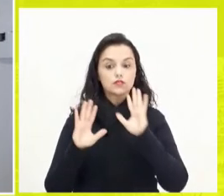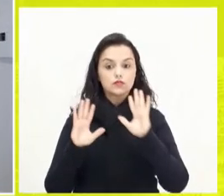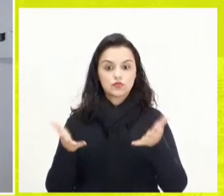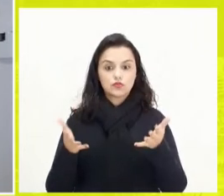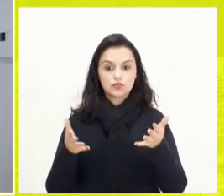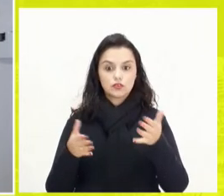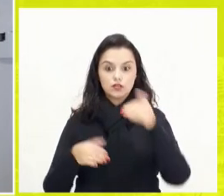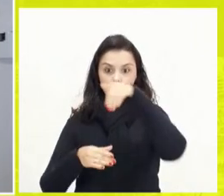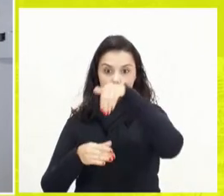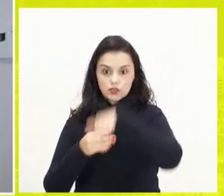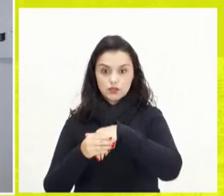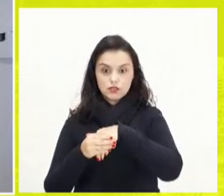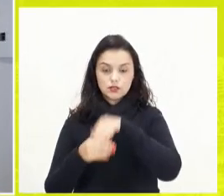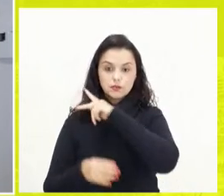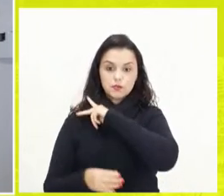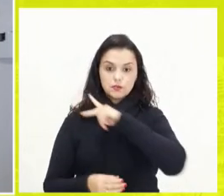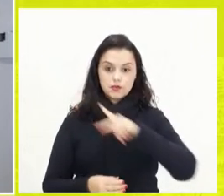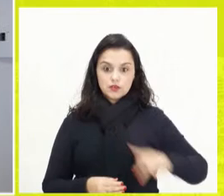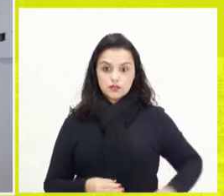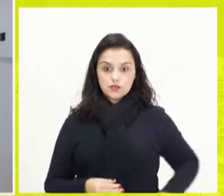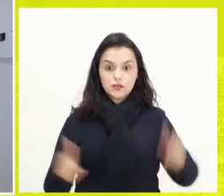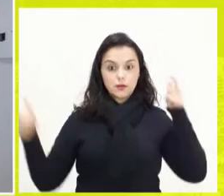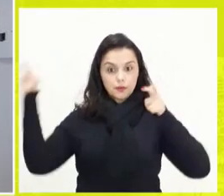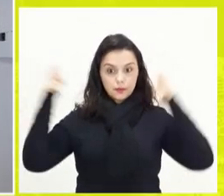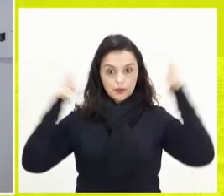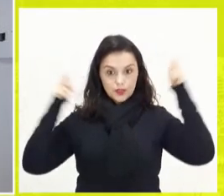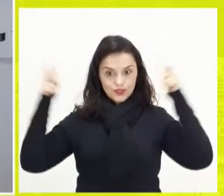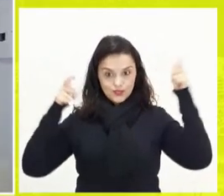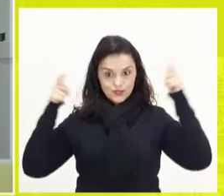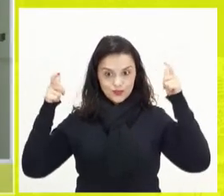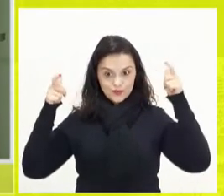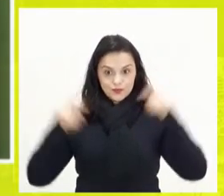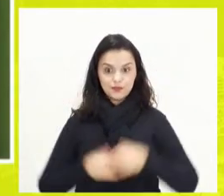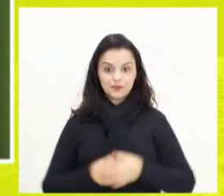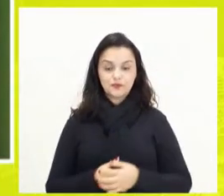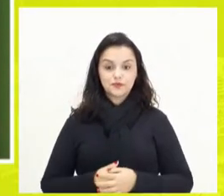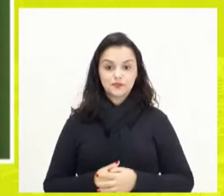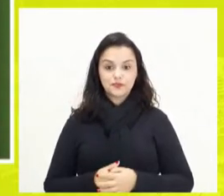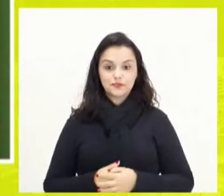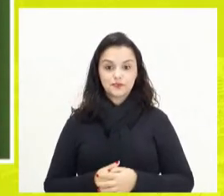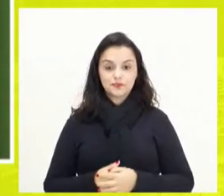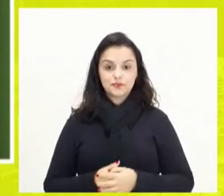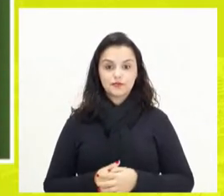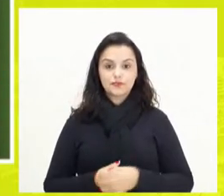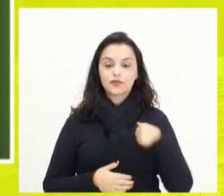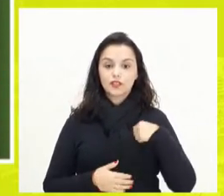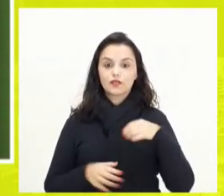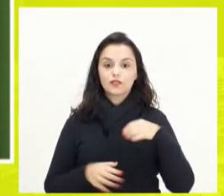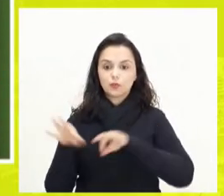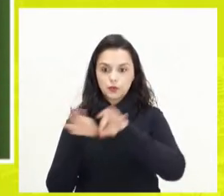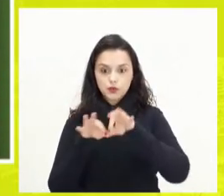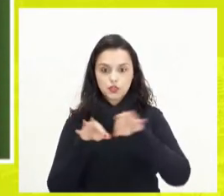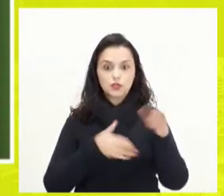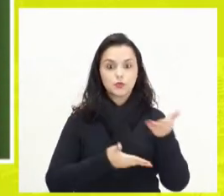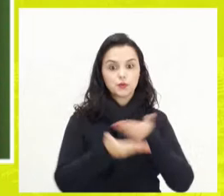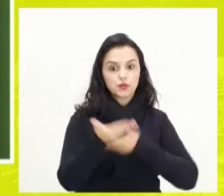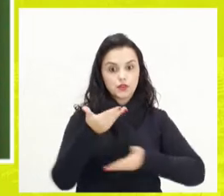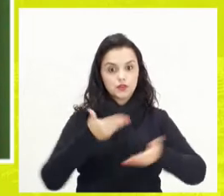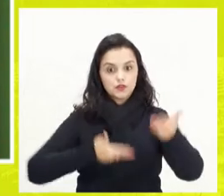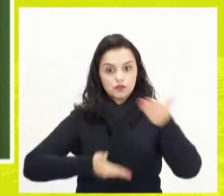know about the mexican presidential elections there is a